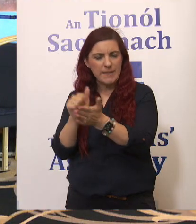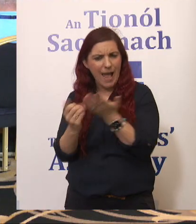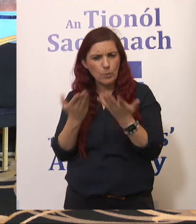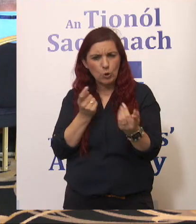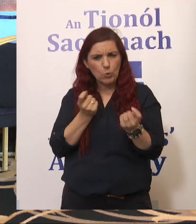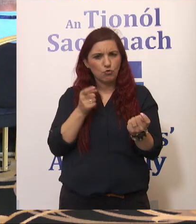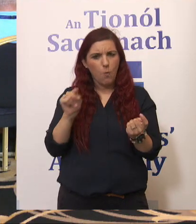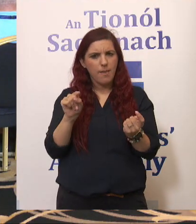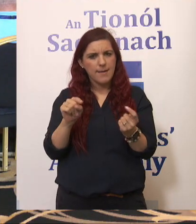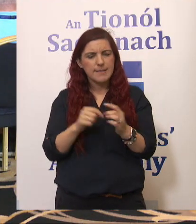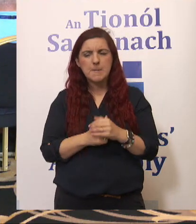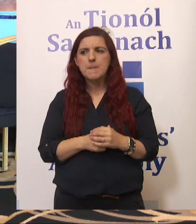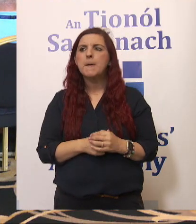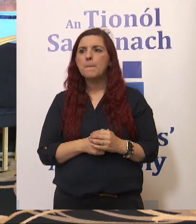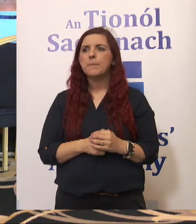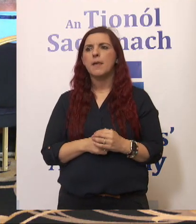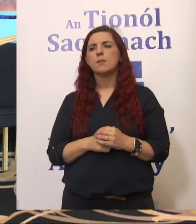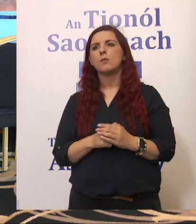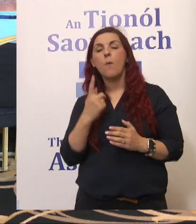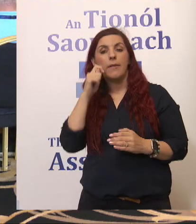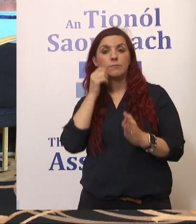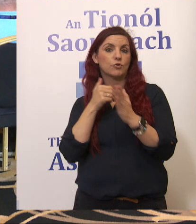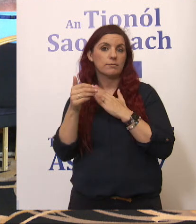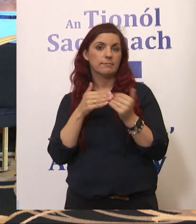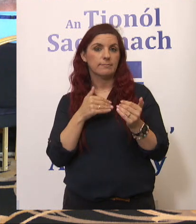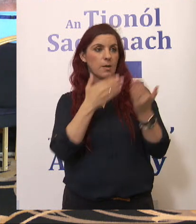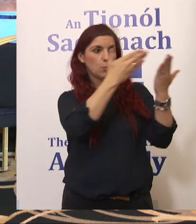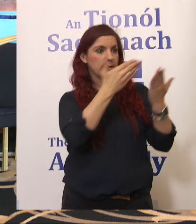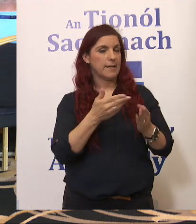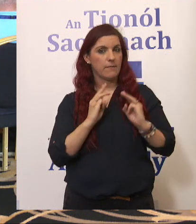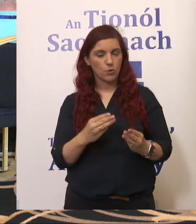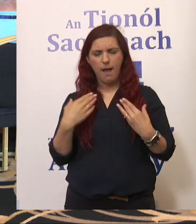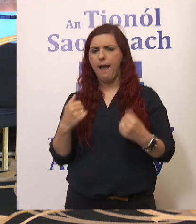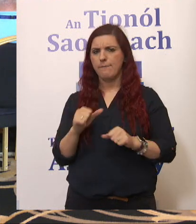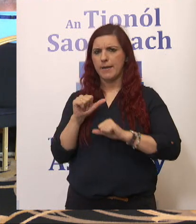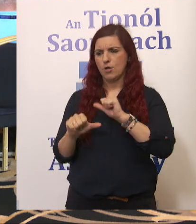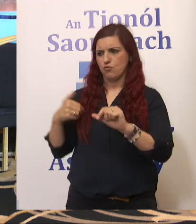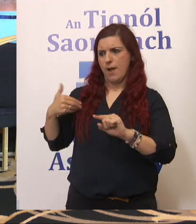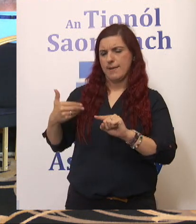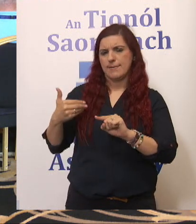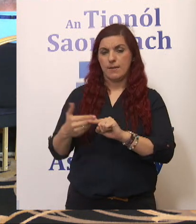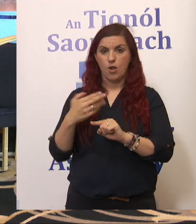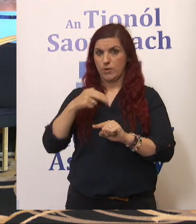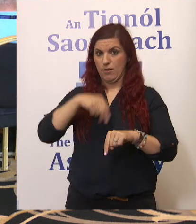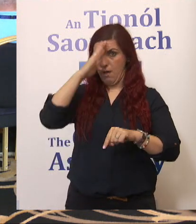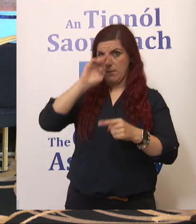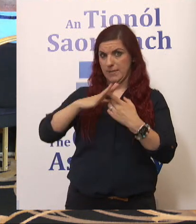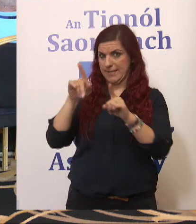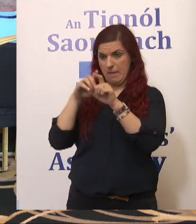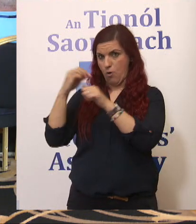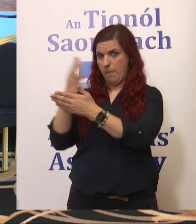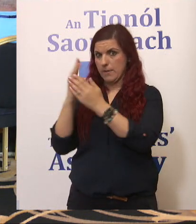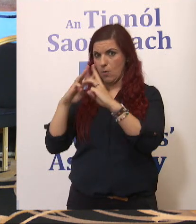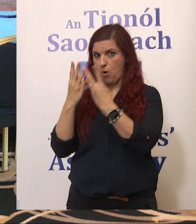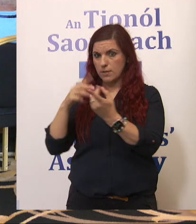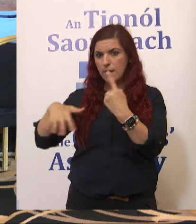Yeah, I think regardless of devolution, there has been a trend in not just in Ireland, but in other parts of the world as well, that certain